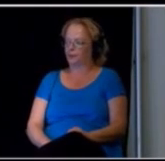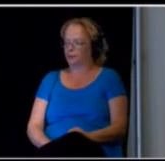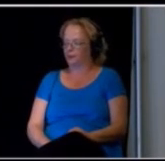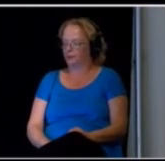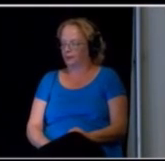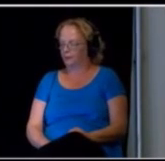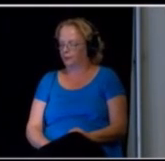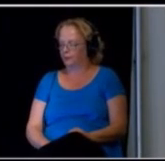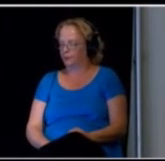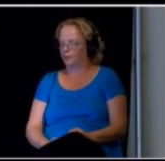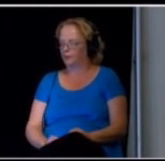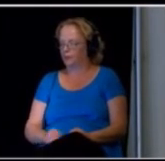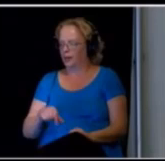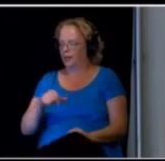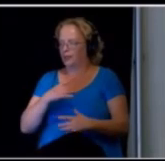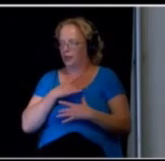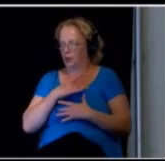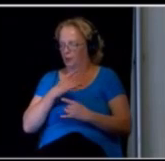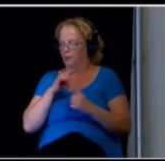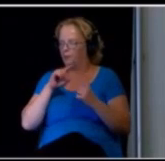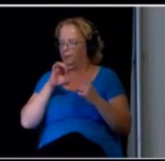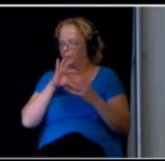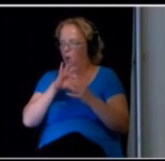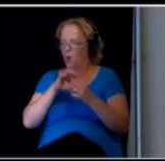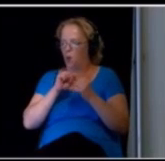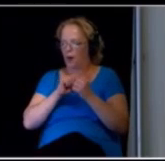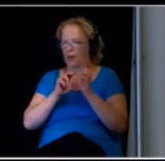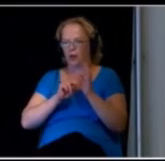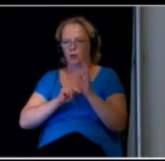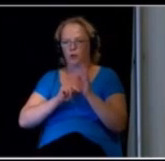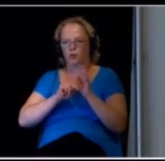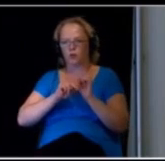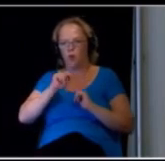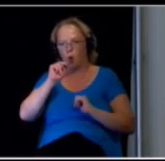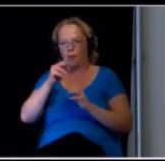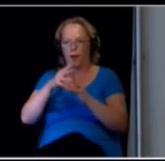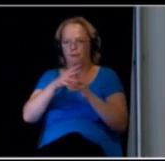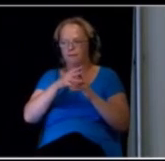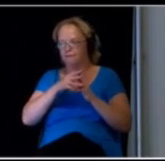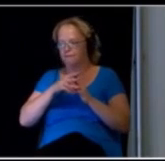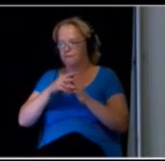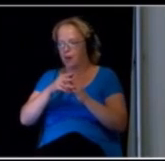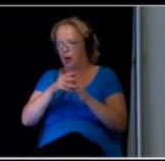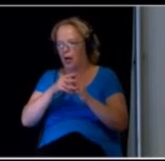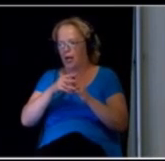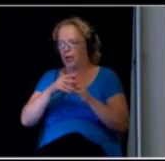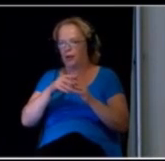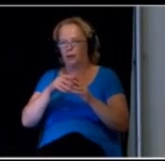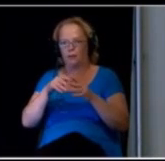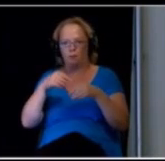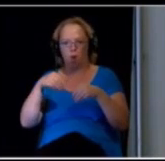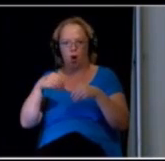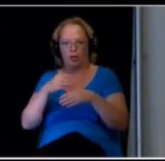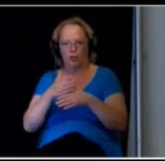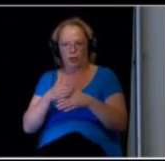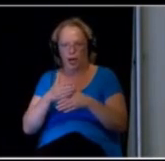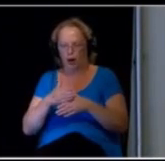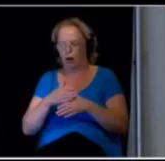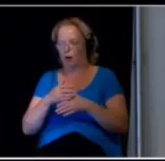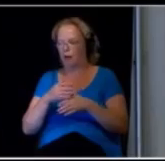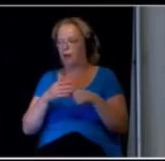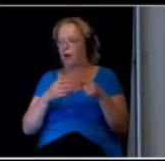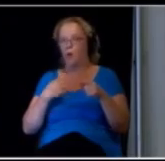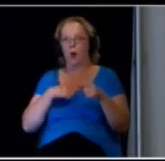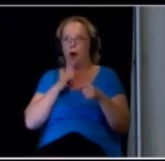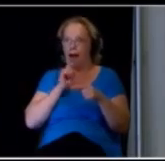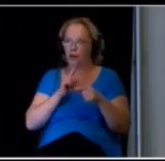So this is sort of interesting in terms of looking at the North American market share of high-end premium sedans. We're actually the #1